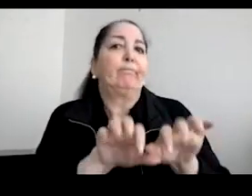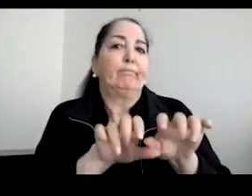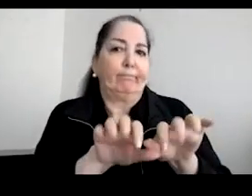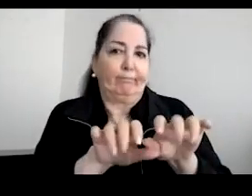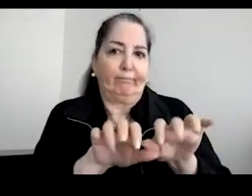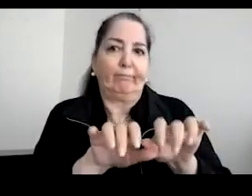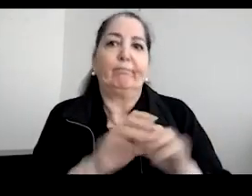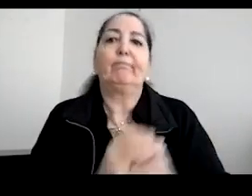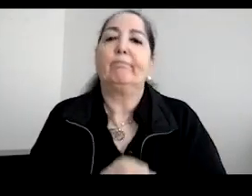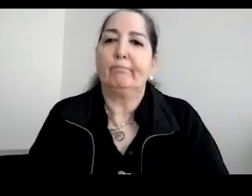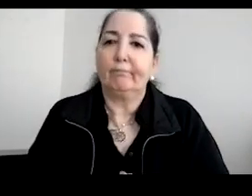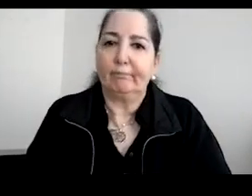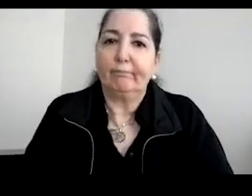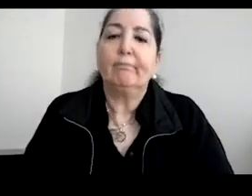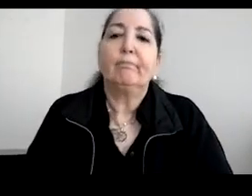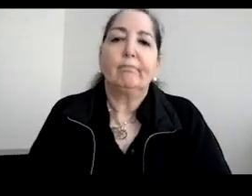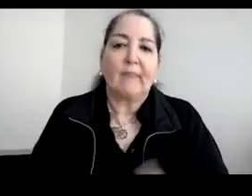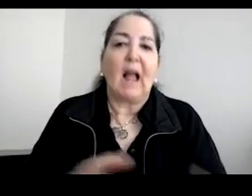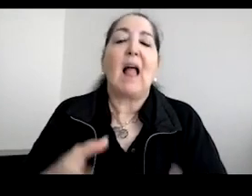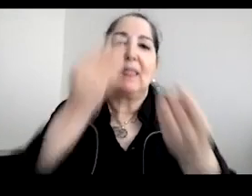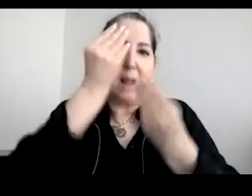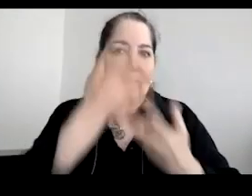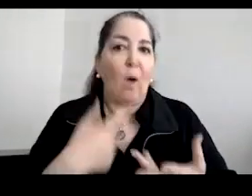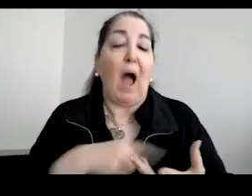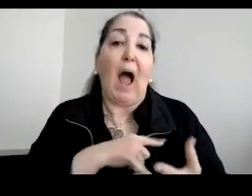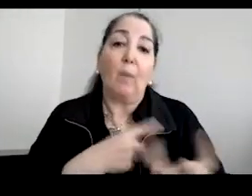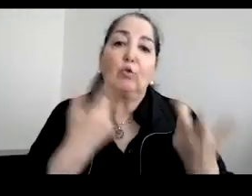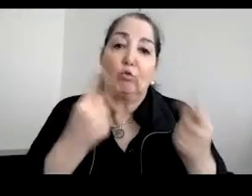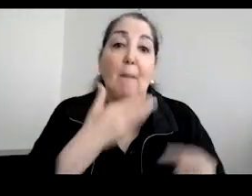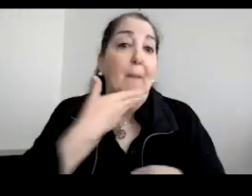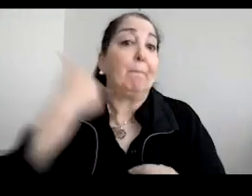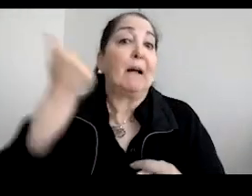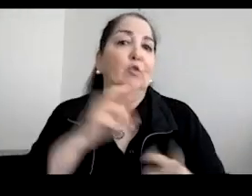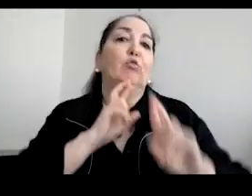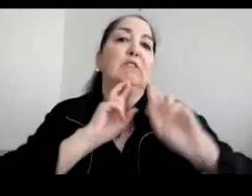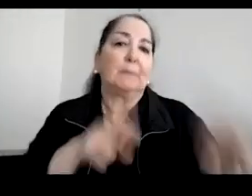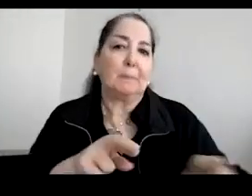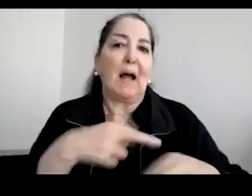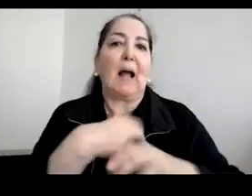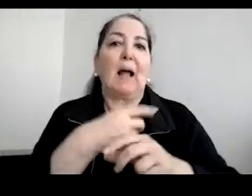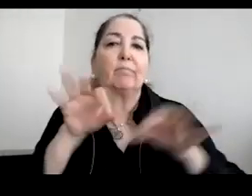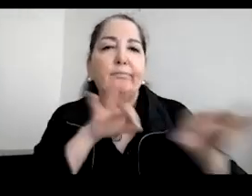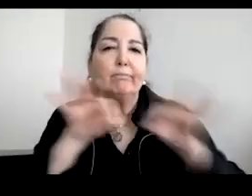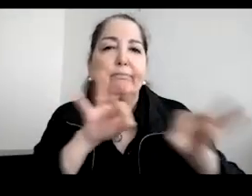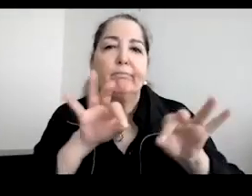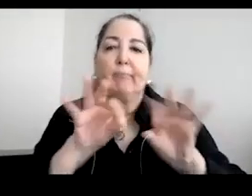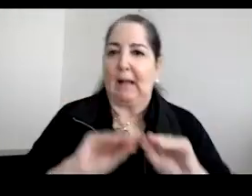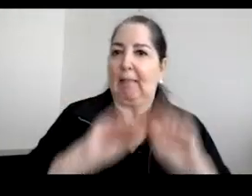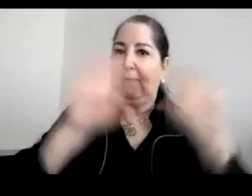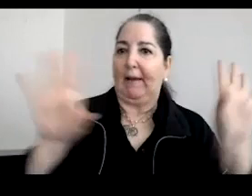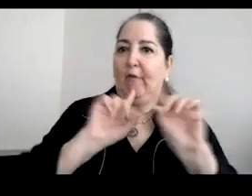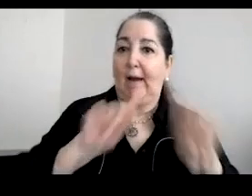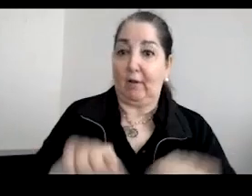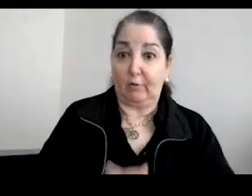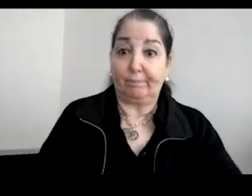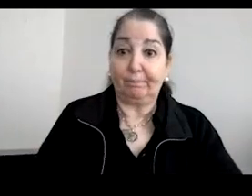or otherwise communicated to me, I'll do my best to respond to some of those things. And presumably there's a mechanism where when the